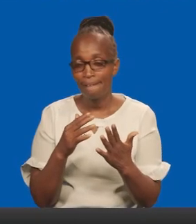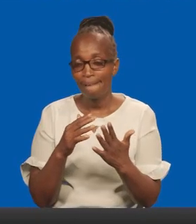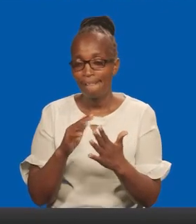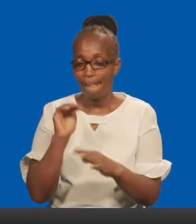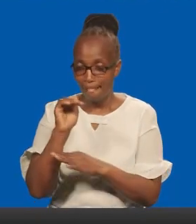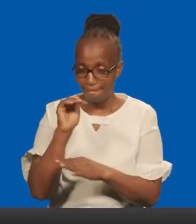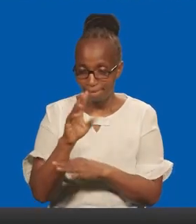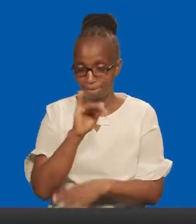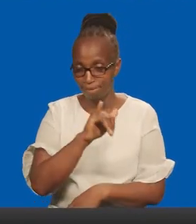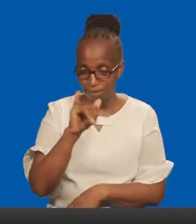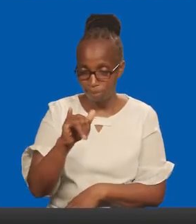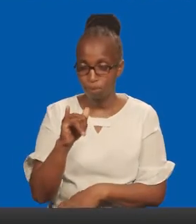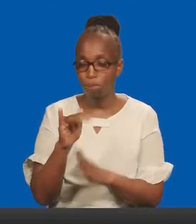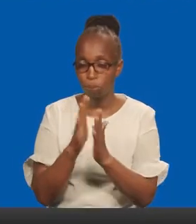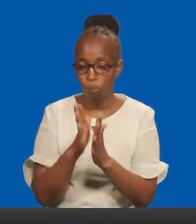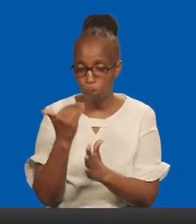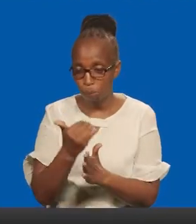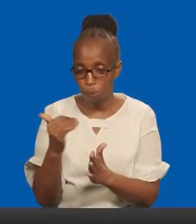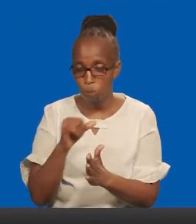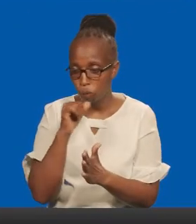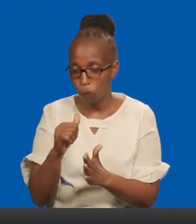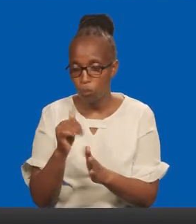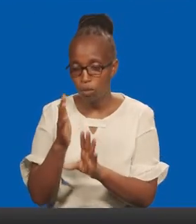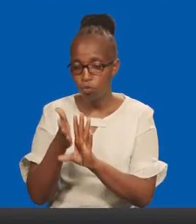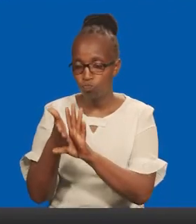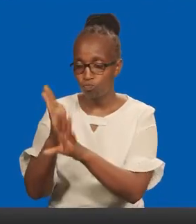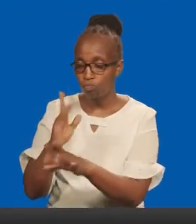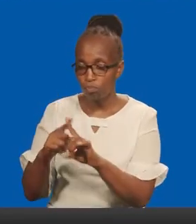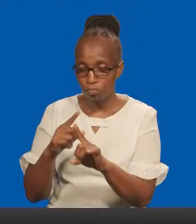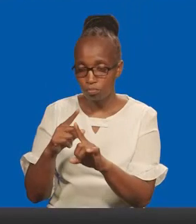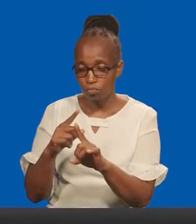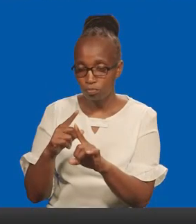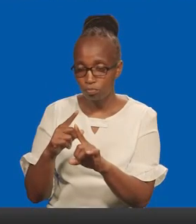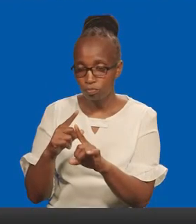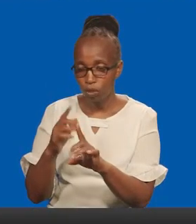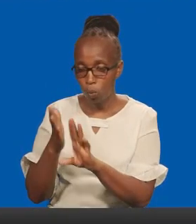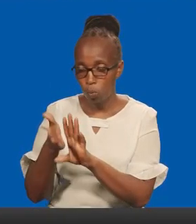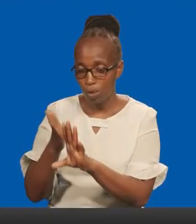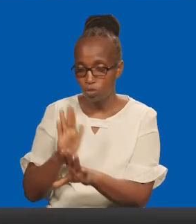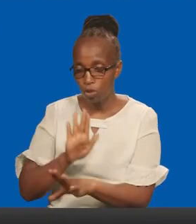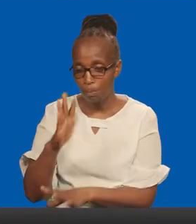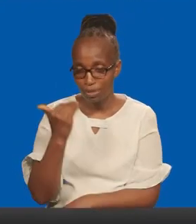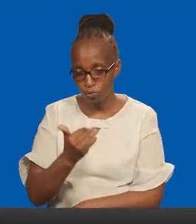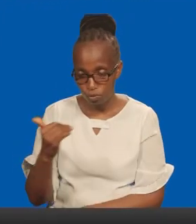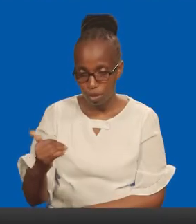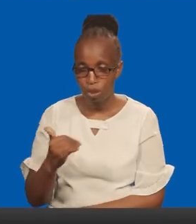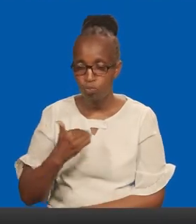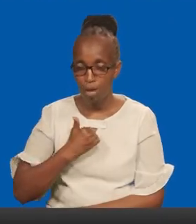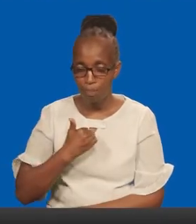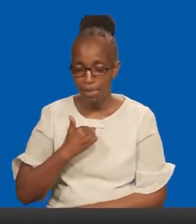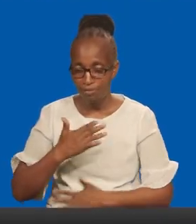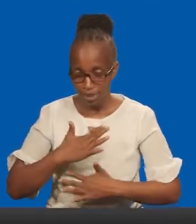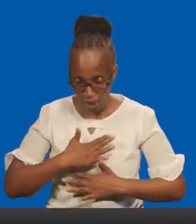jamii katika kutowatenga wazazi wenye watoto wanaoishi na ulemavu katika jamii ili kupunguza unyanyapaa.